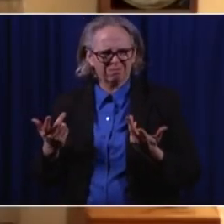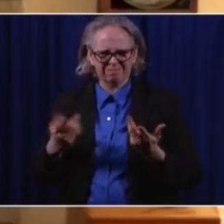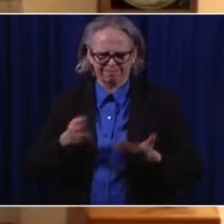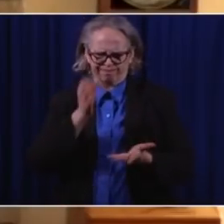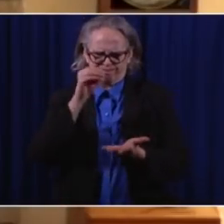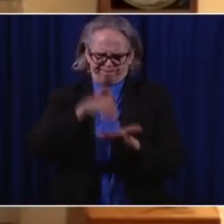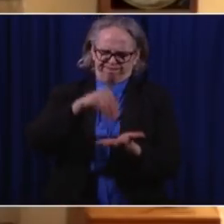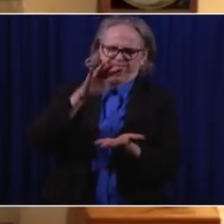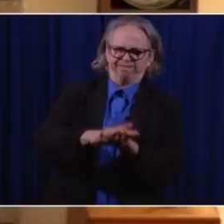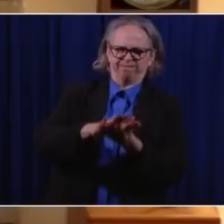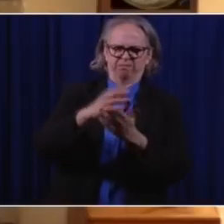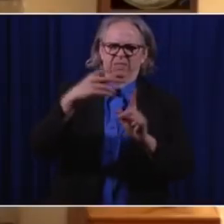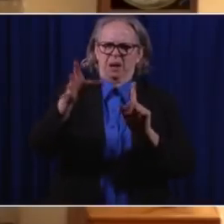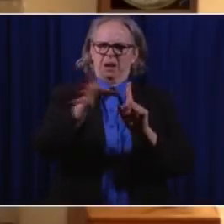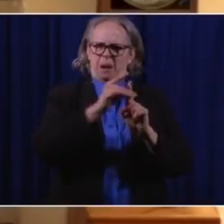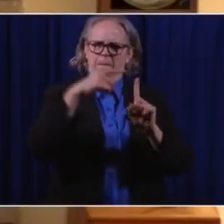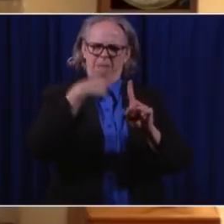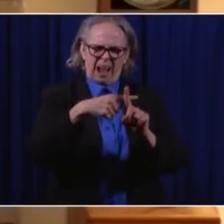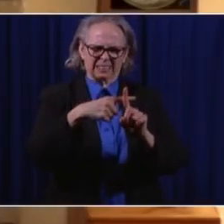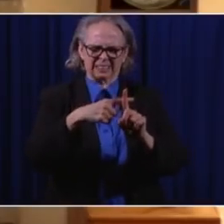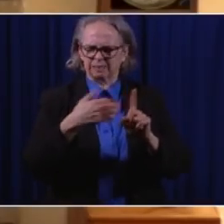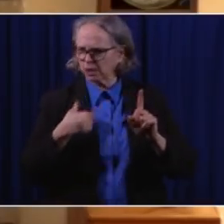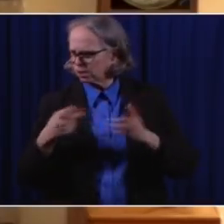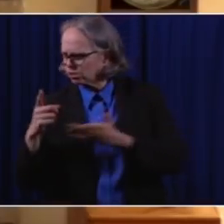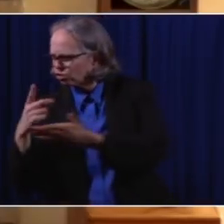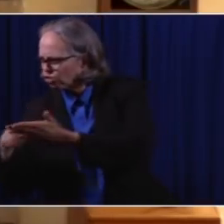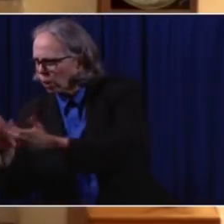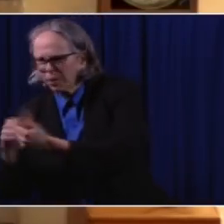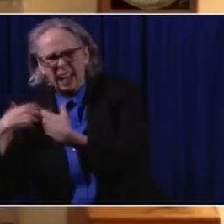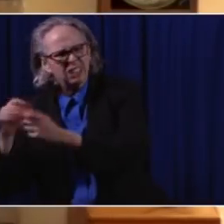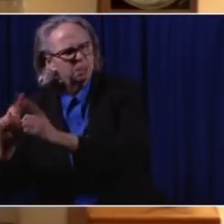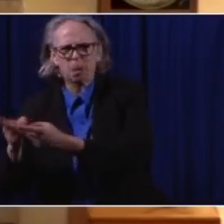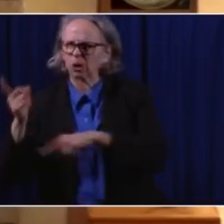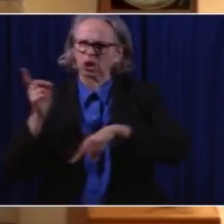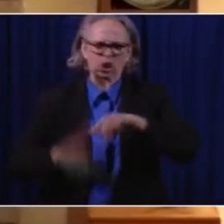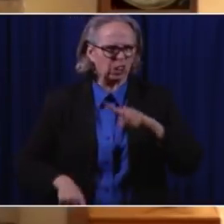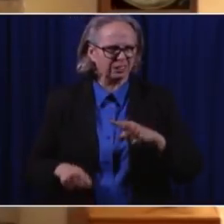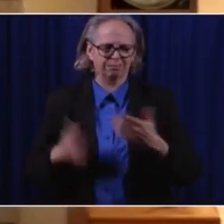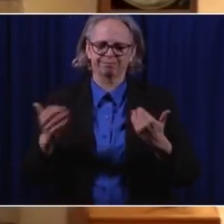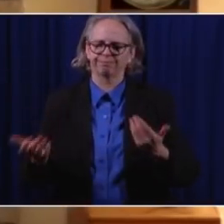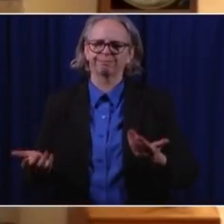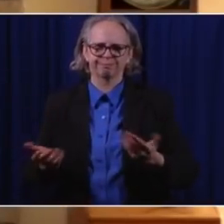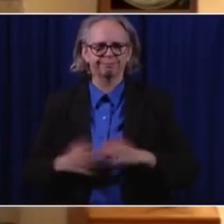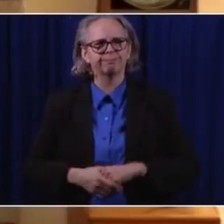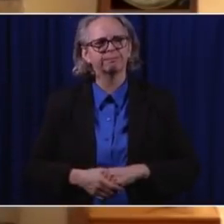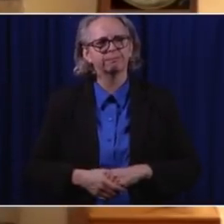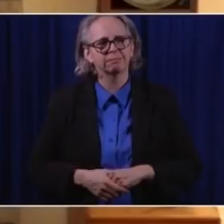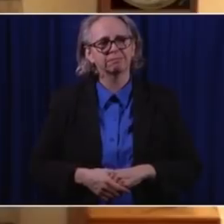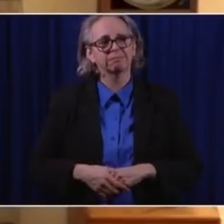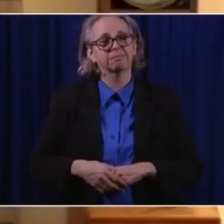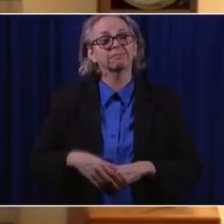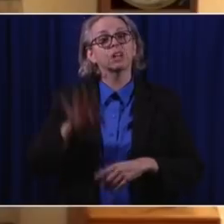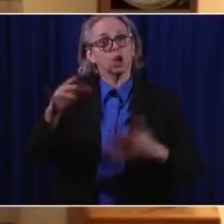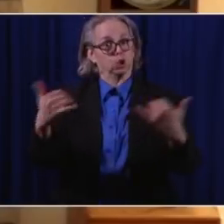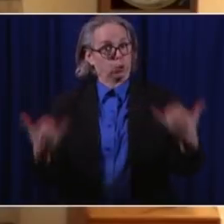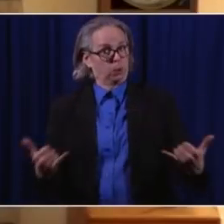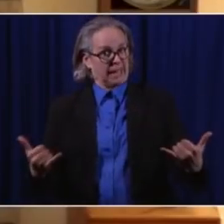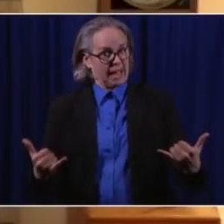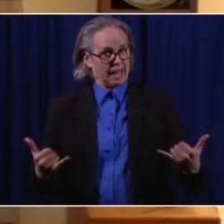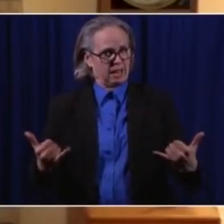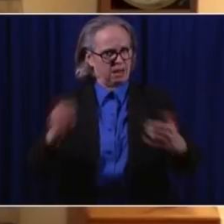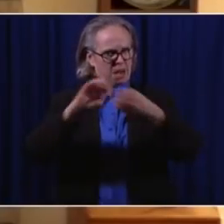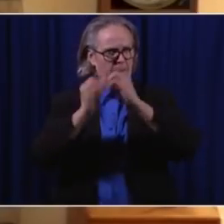been checked. So as of today, I'm told by our data